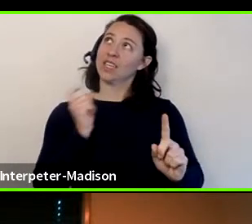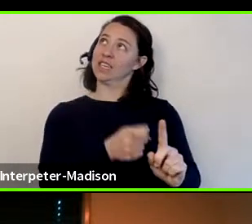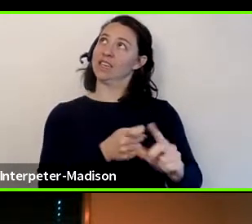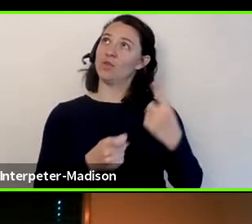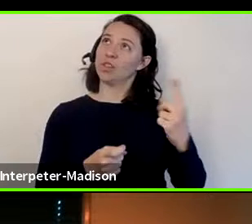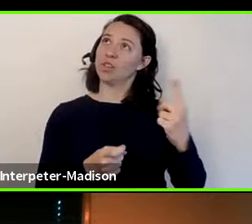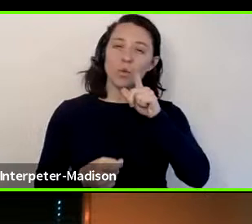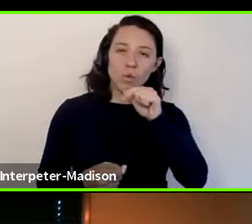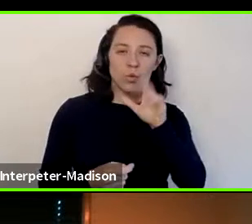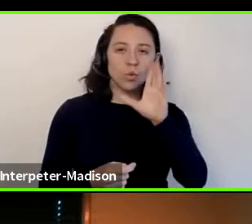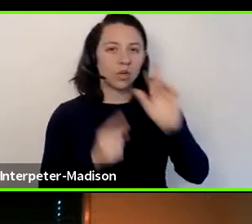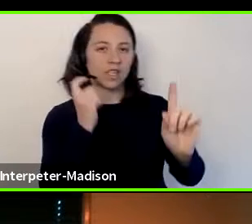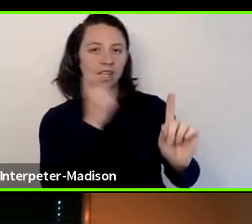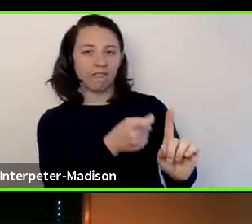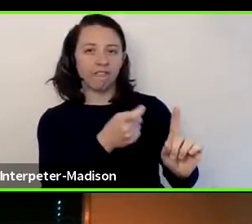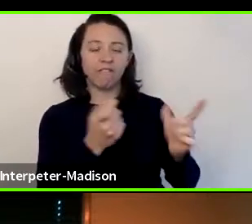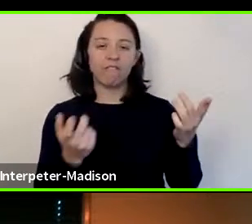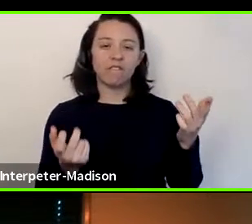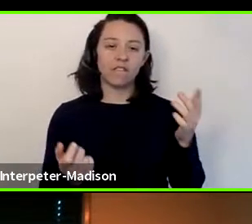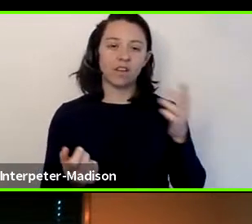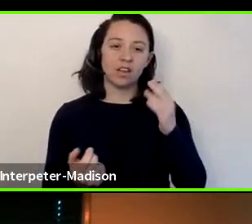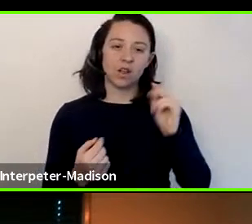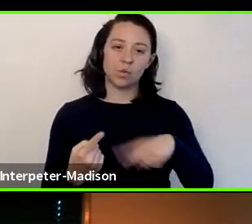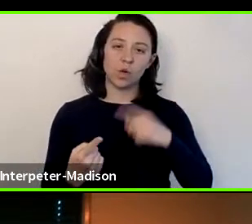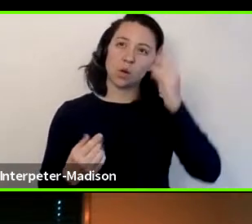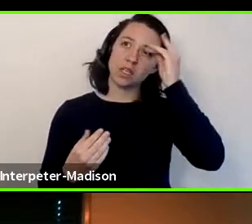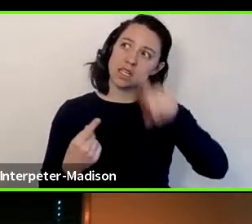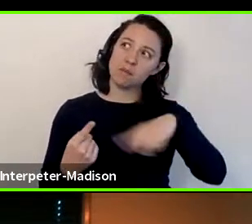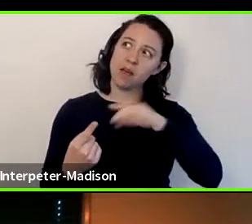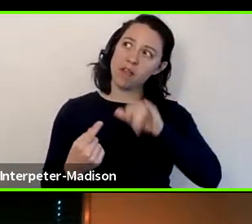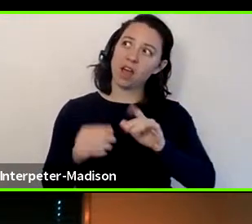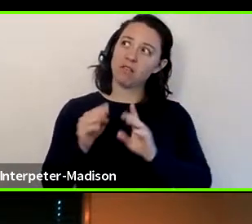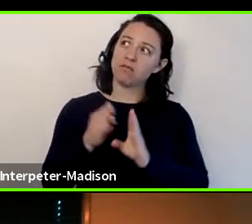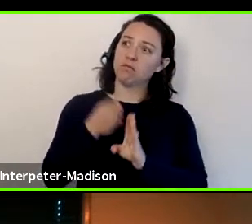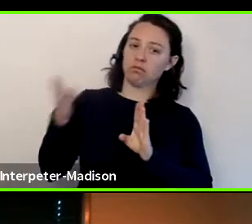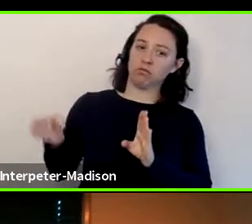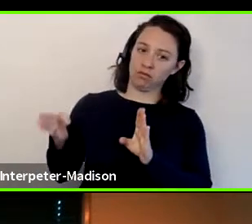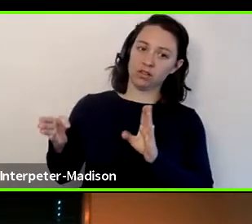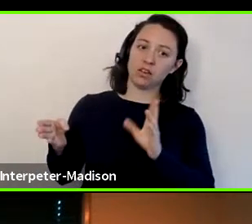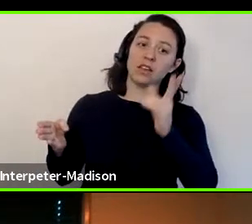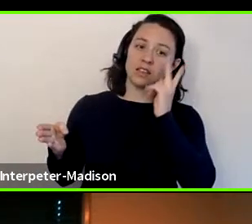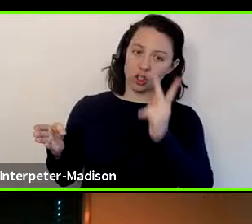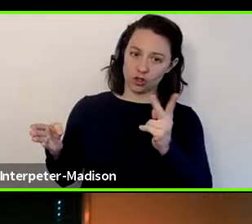and as I was thinking that out loud to the person next to me, I watched